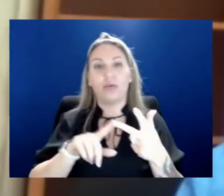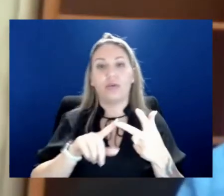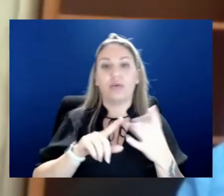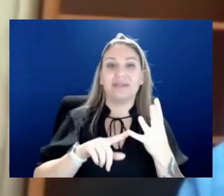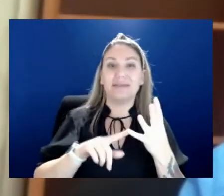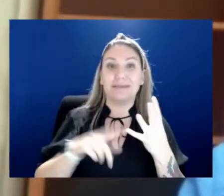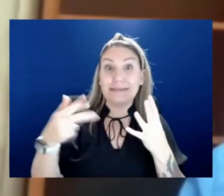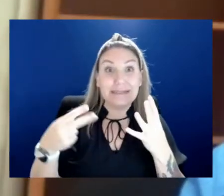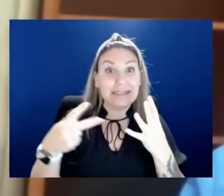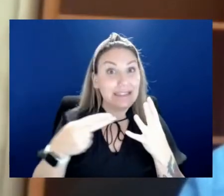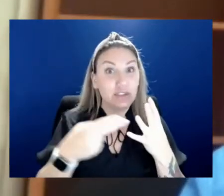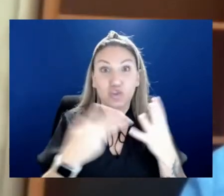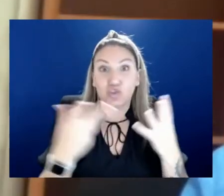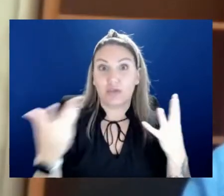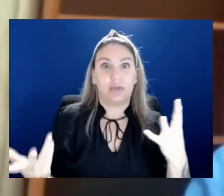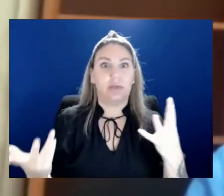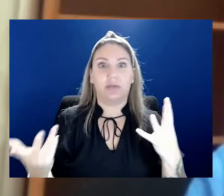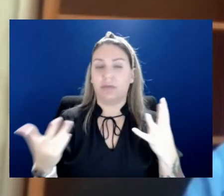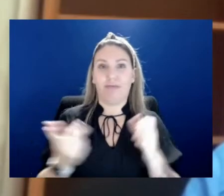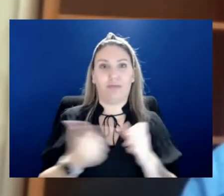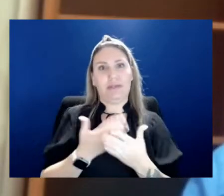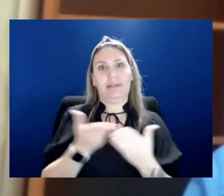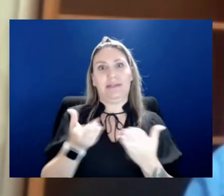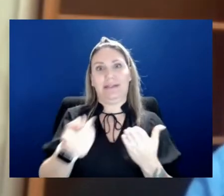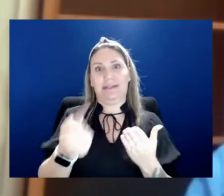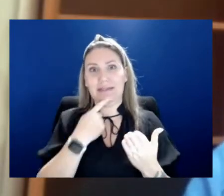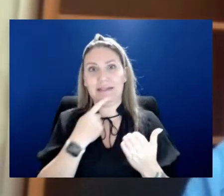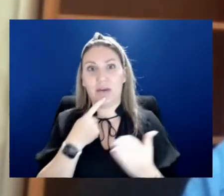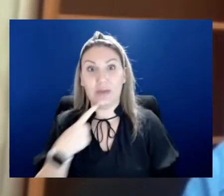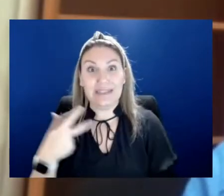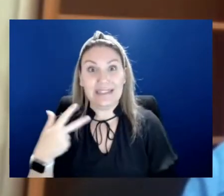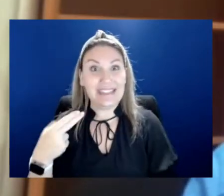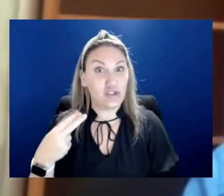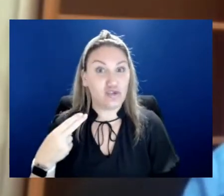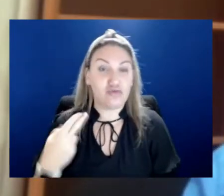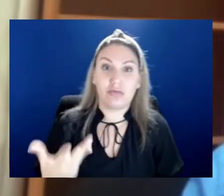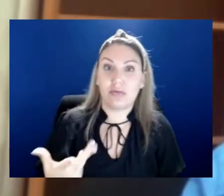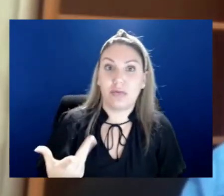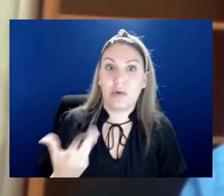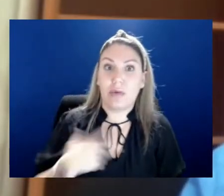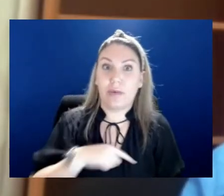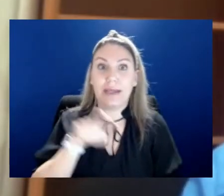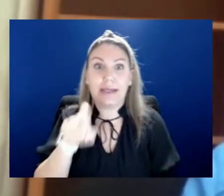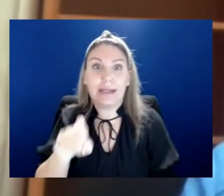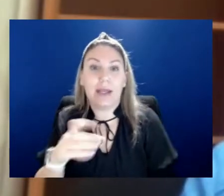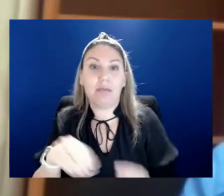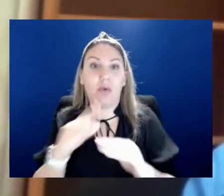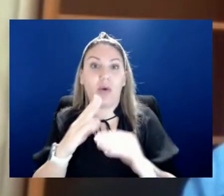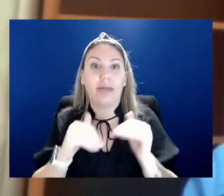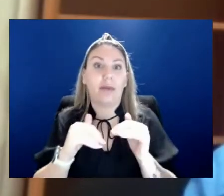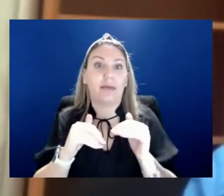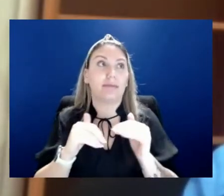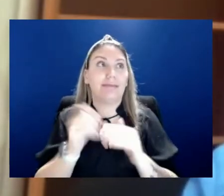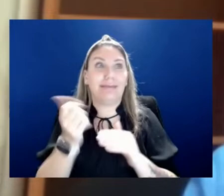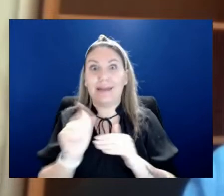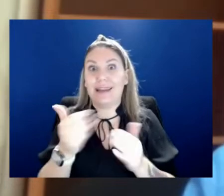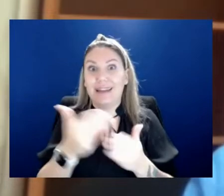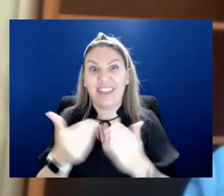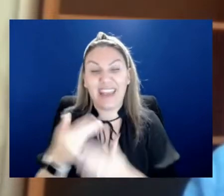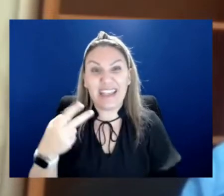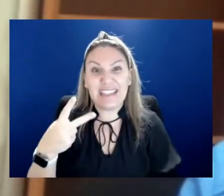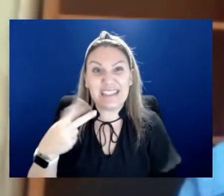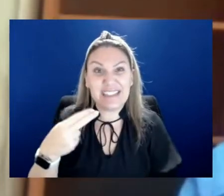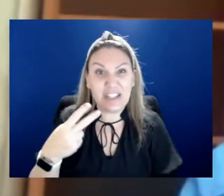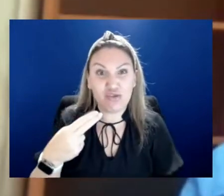scissors. In fact, the first thing out of his mouth was, what we need perhaps more than just about anything is